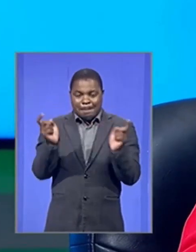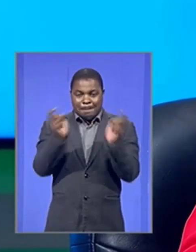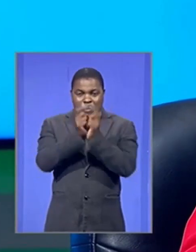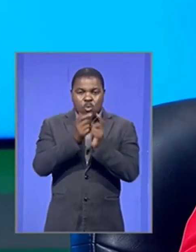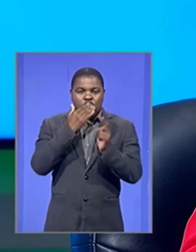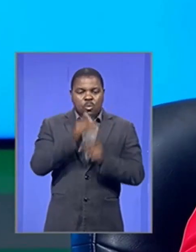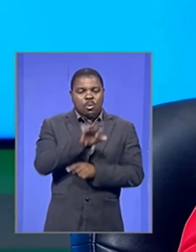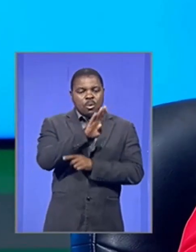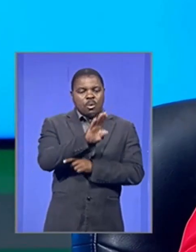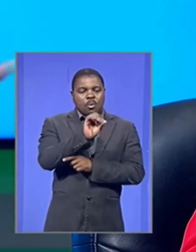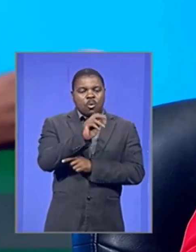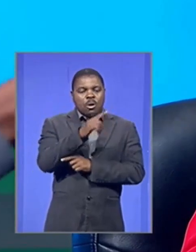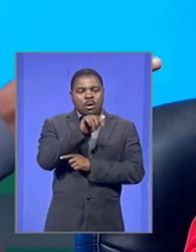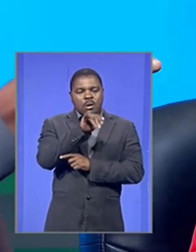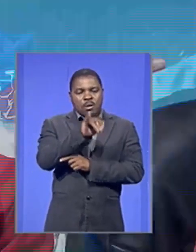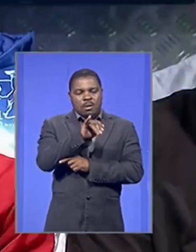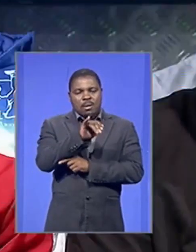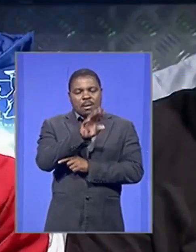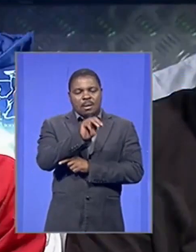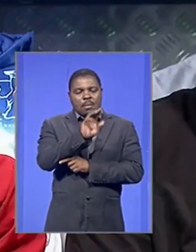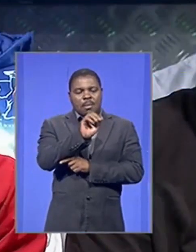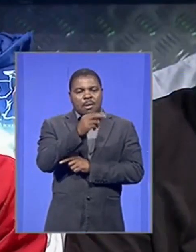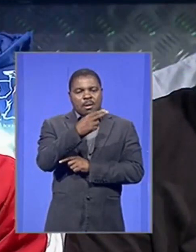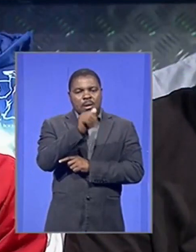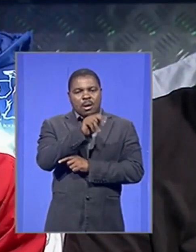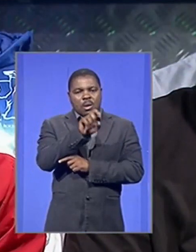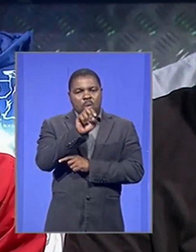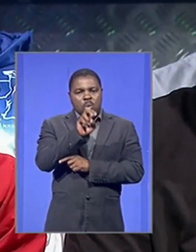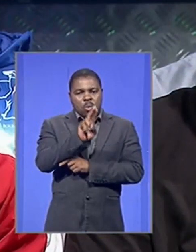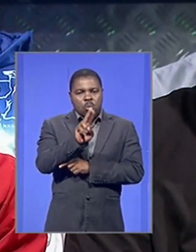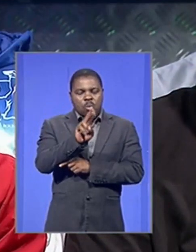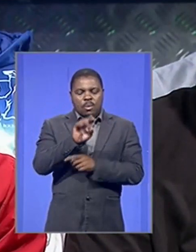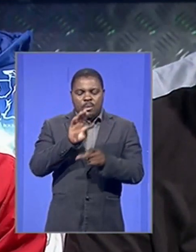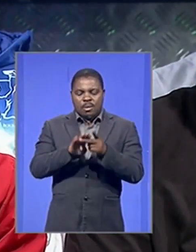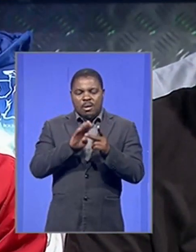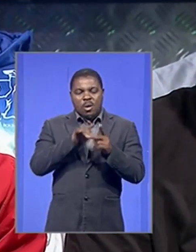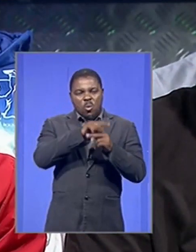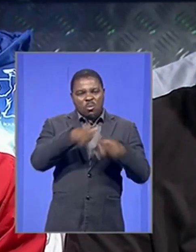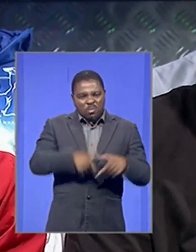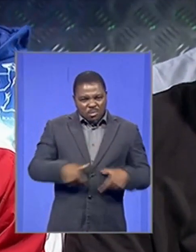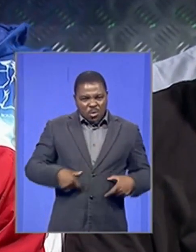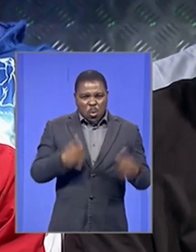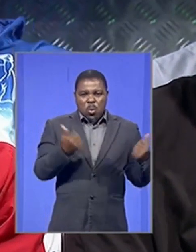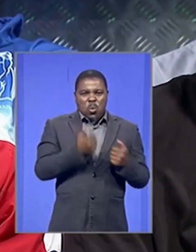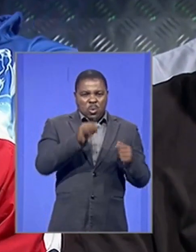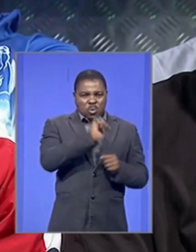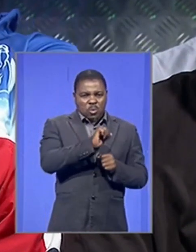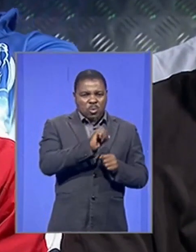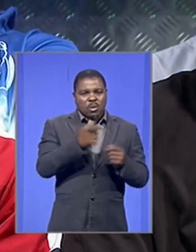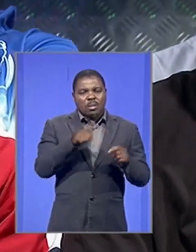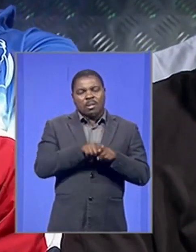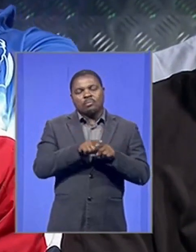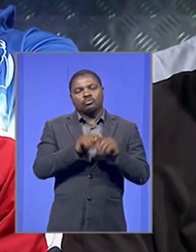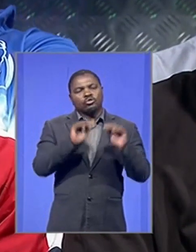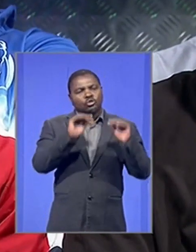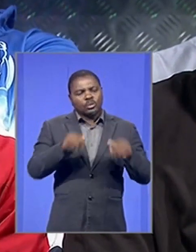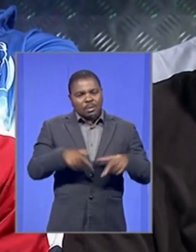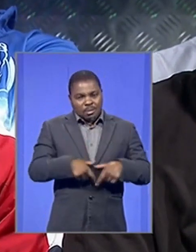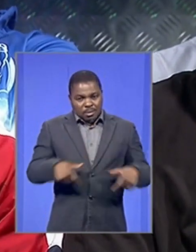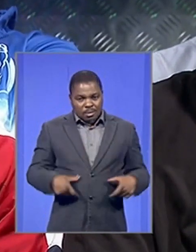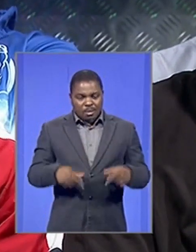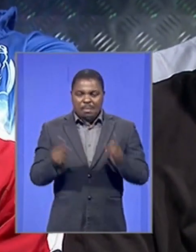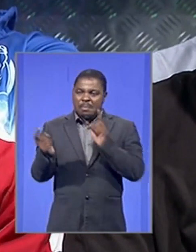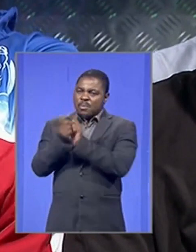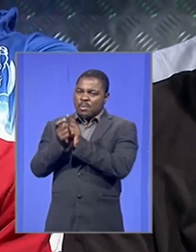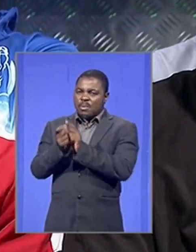ga Bongane Mahlangu yo a tlabego a šireletša sefoka sa gagwe sa Afrika Borwa sa junior featherweight kgahlanong